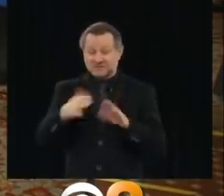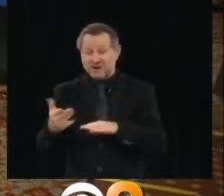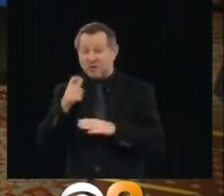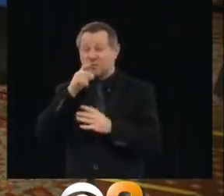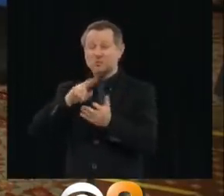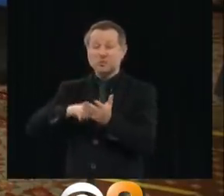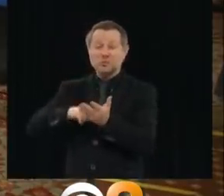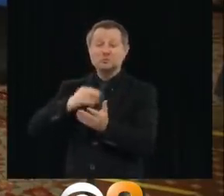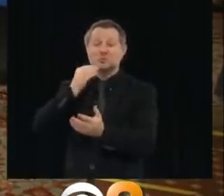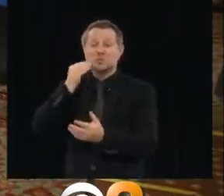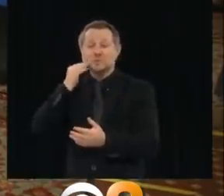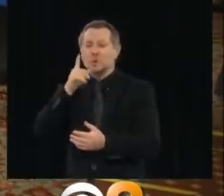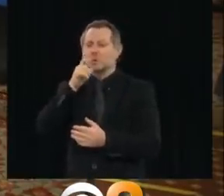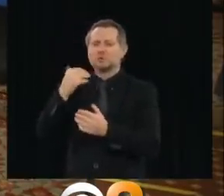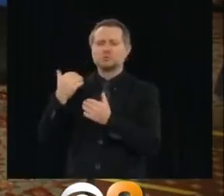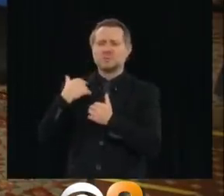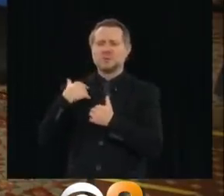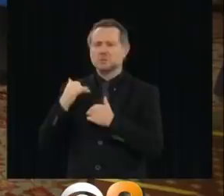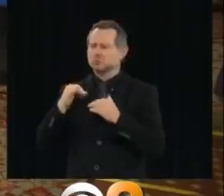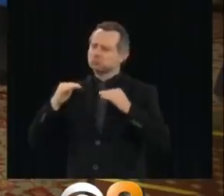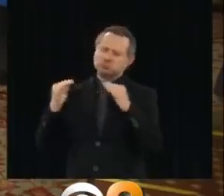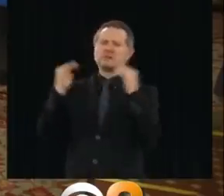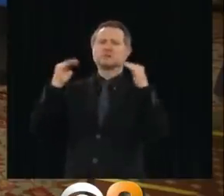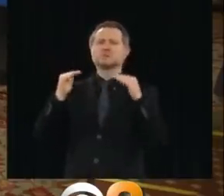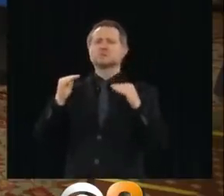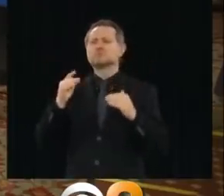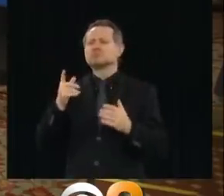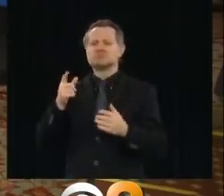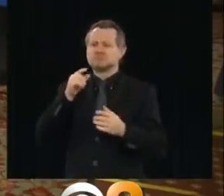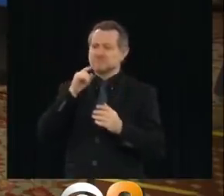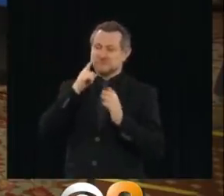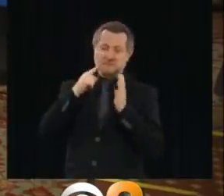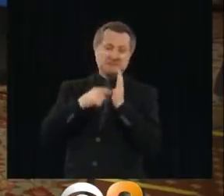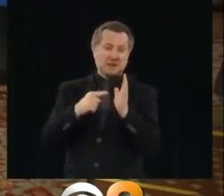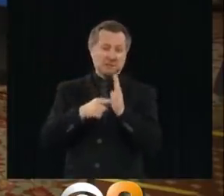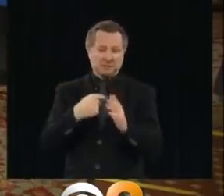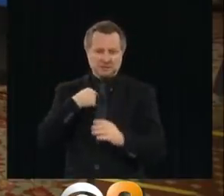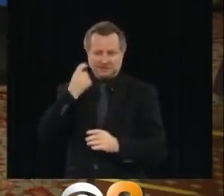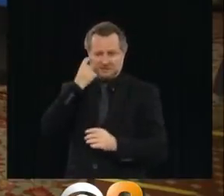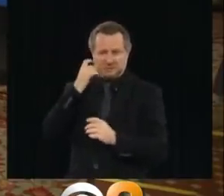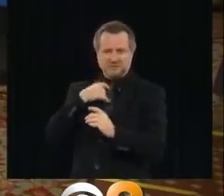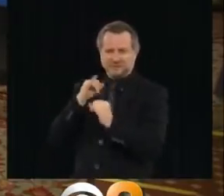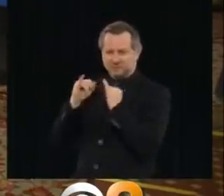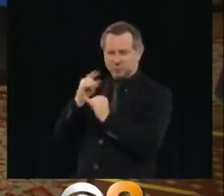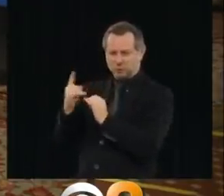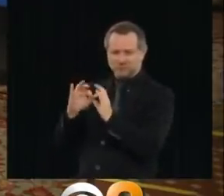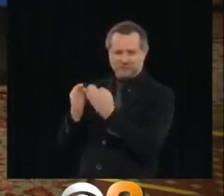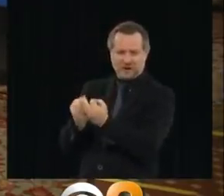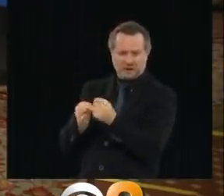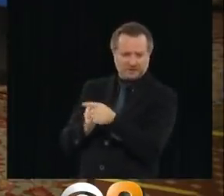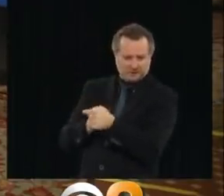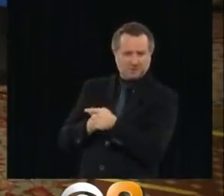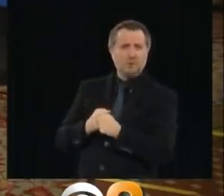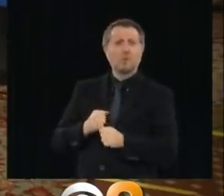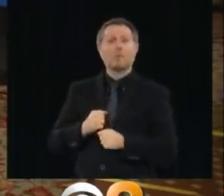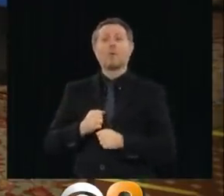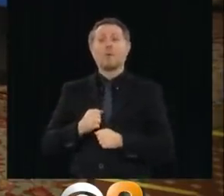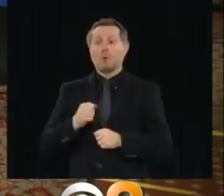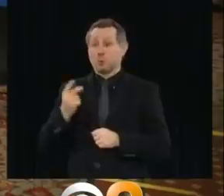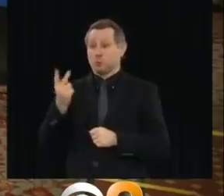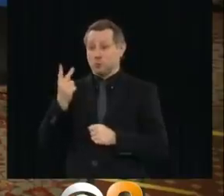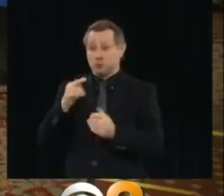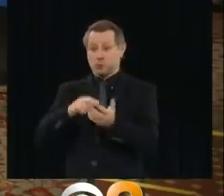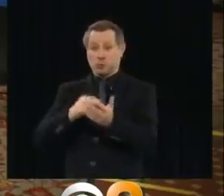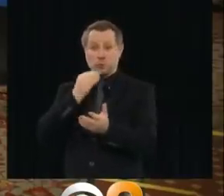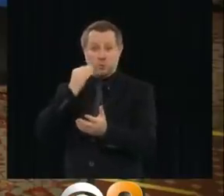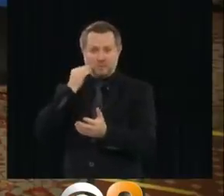and they'd like to see justice? For example, I've recently interviewed a family, 3 siblings. They've had 2 nursing home losses